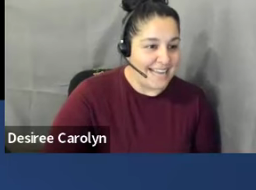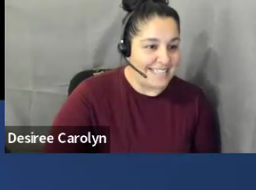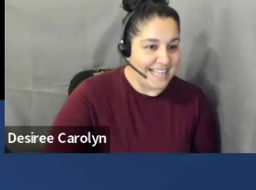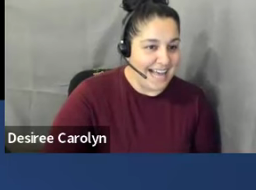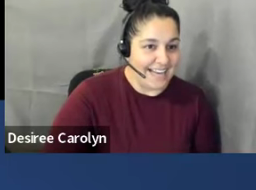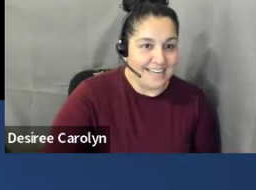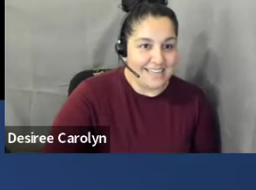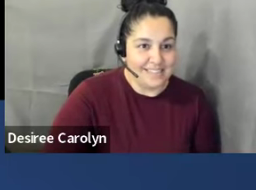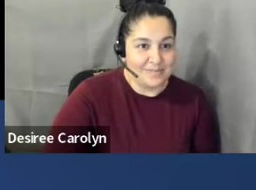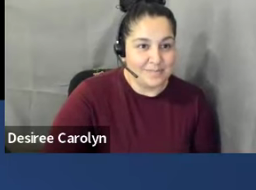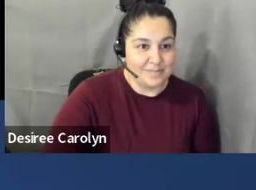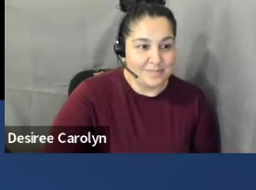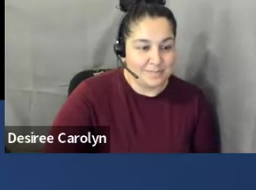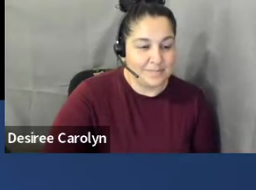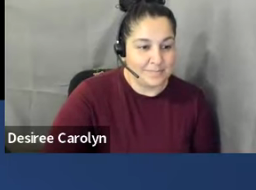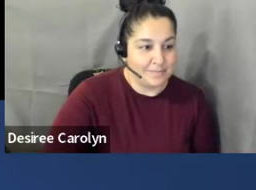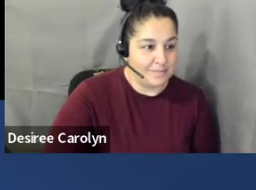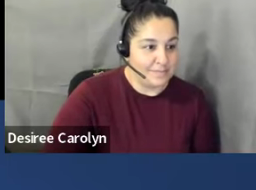Okay, next slide.